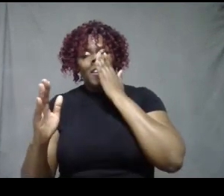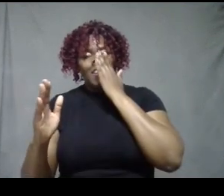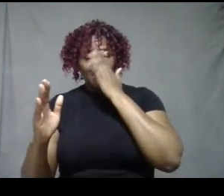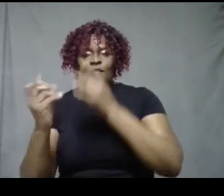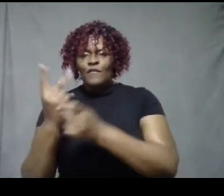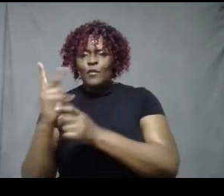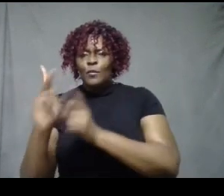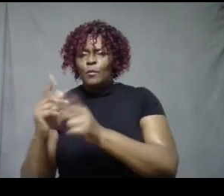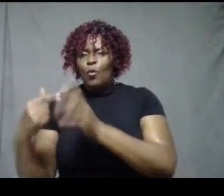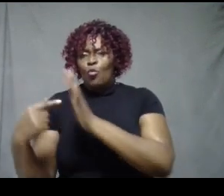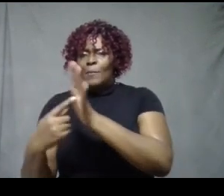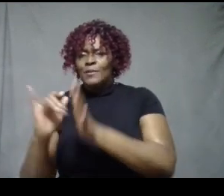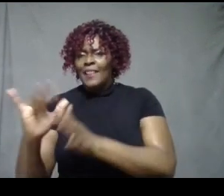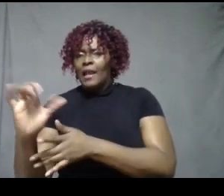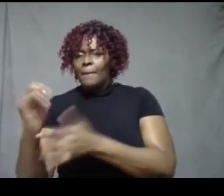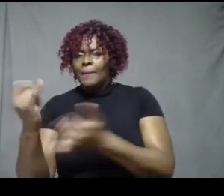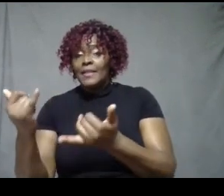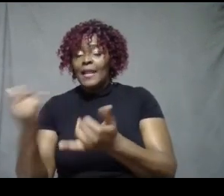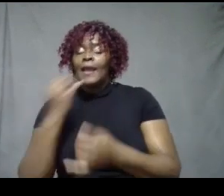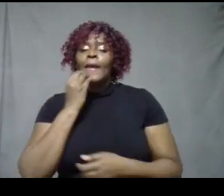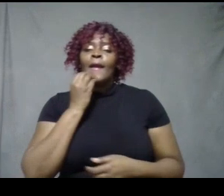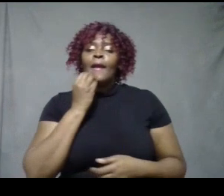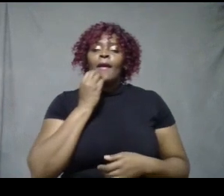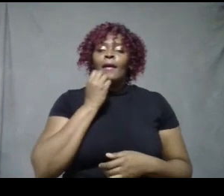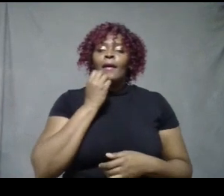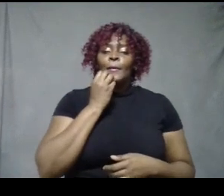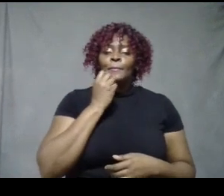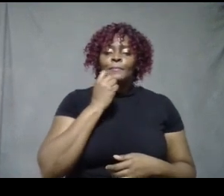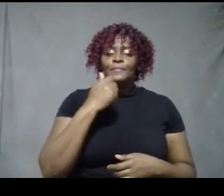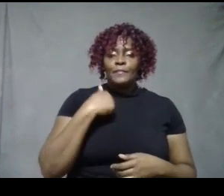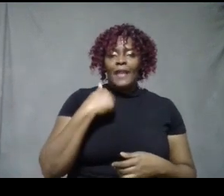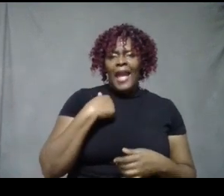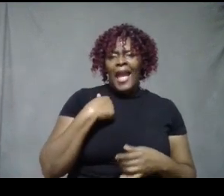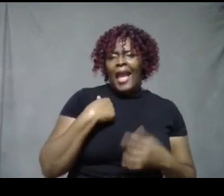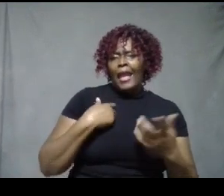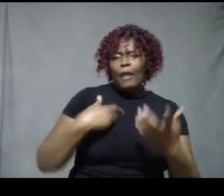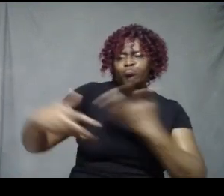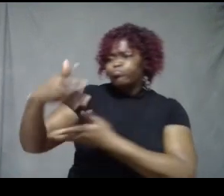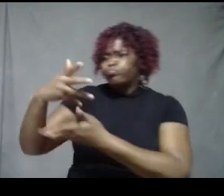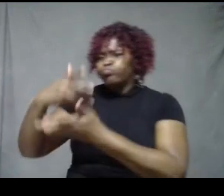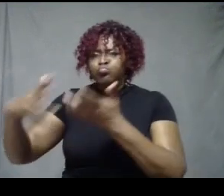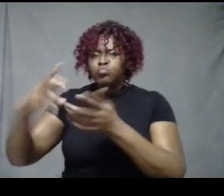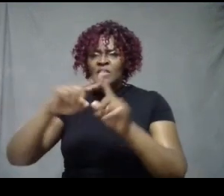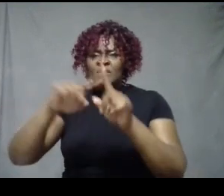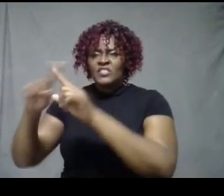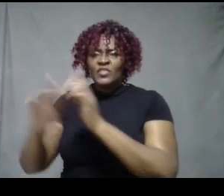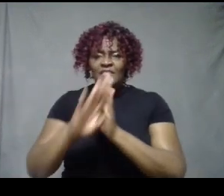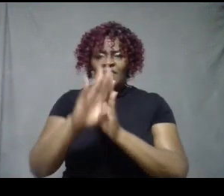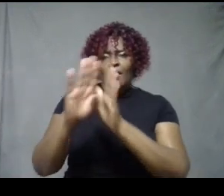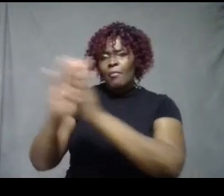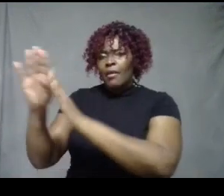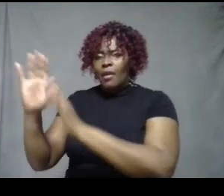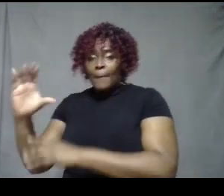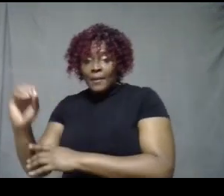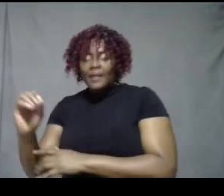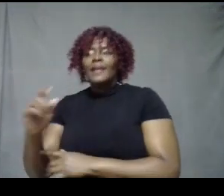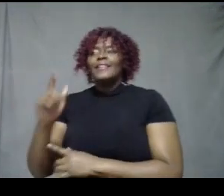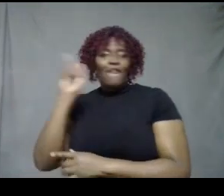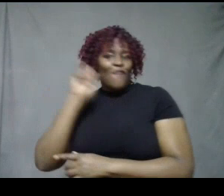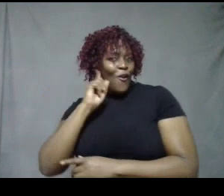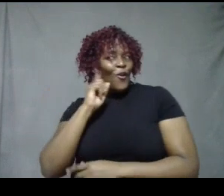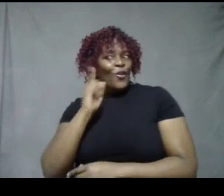but I move in development circles, and I have heard of the reputation of this developer, and